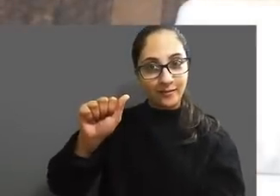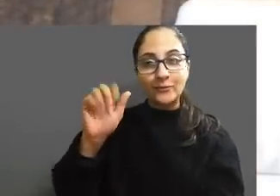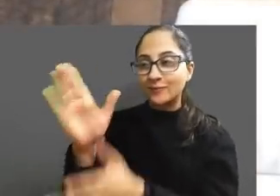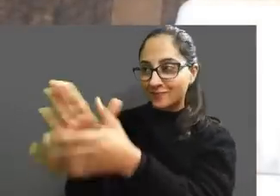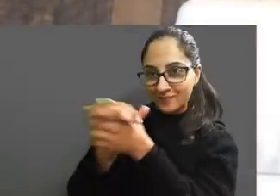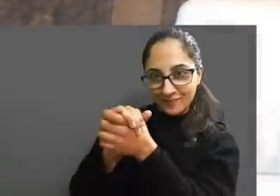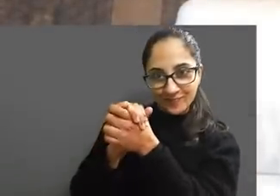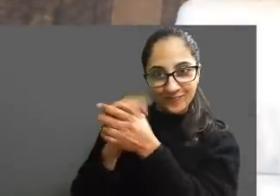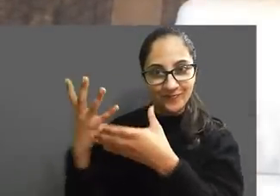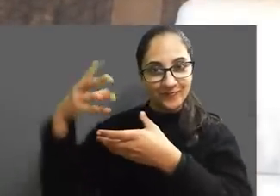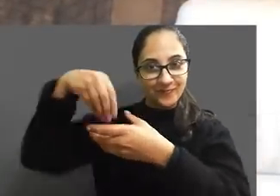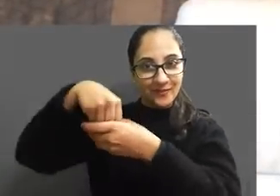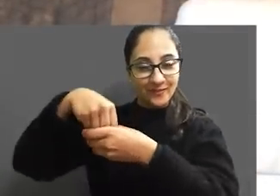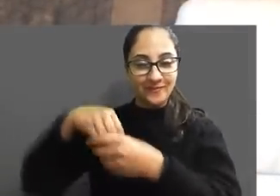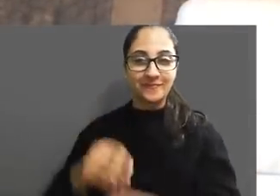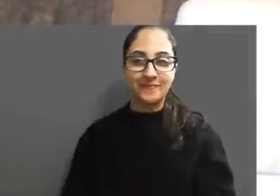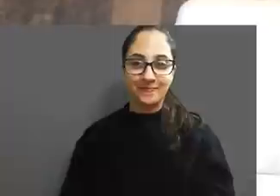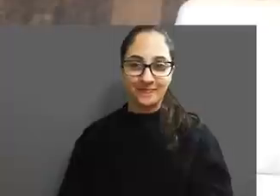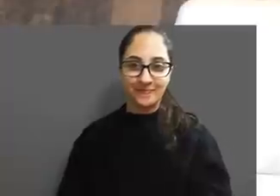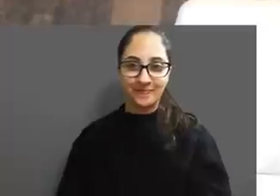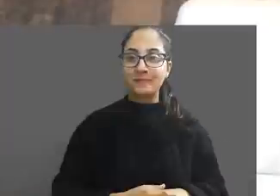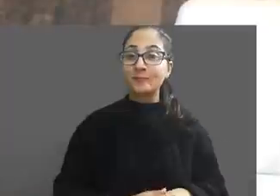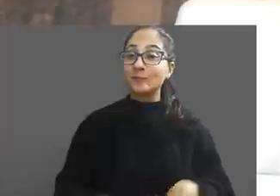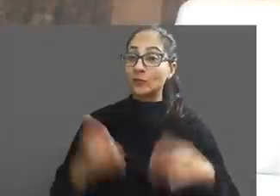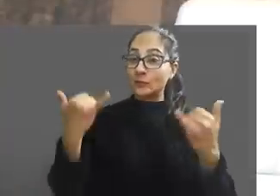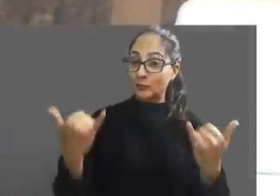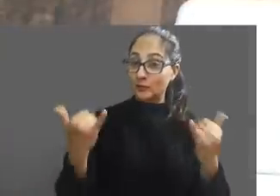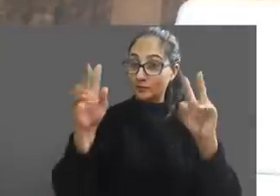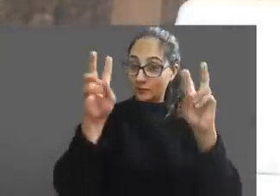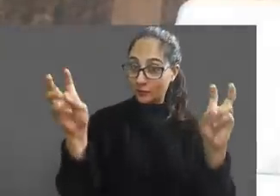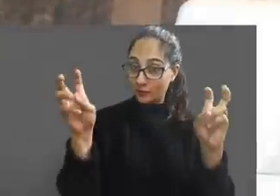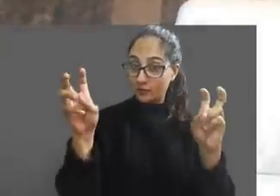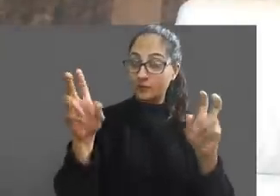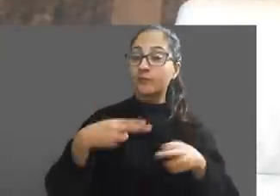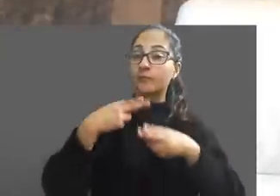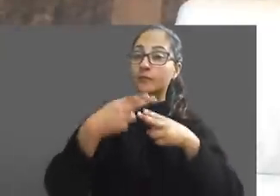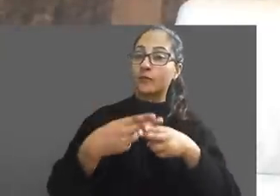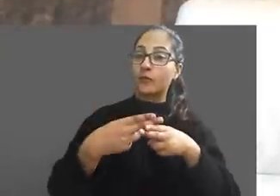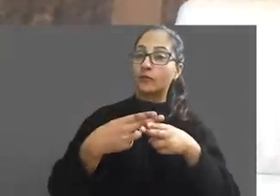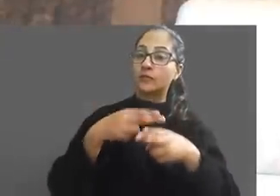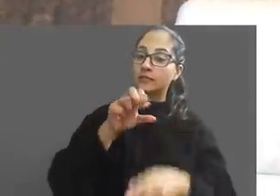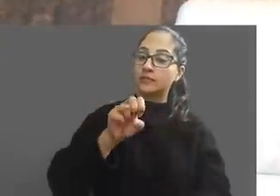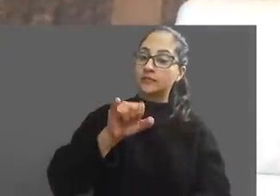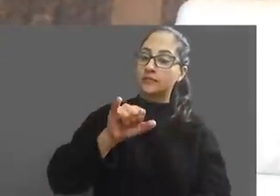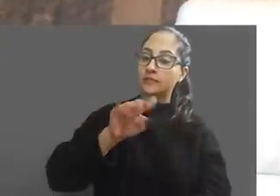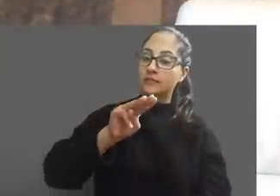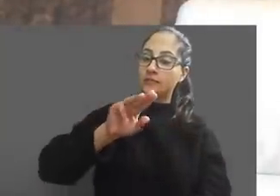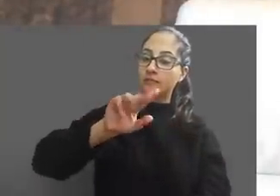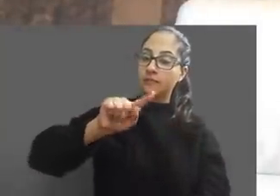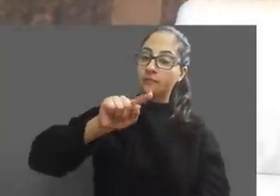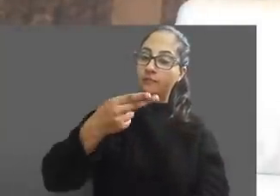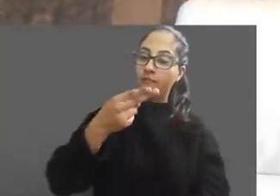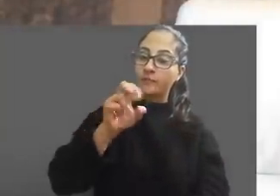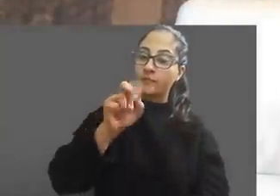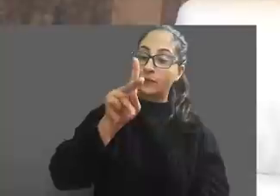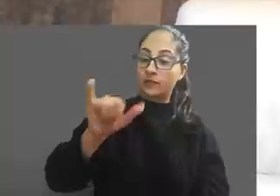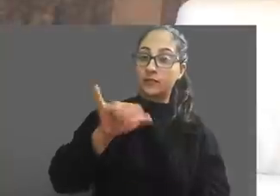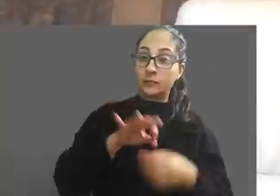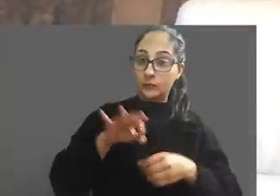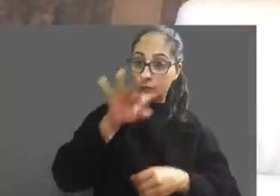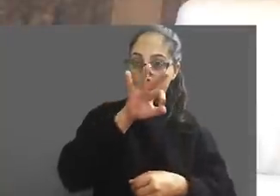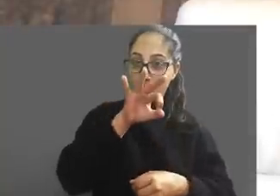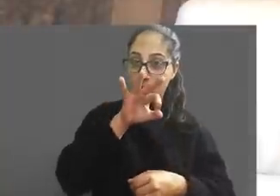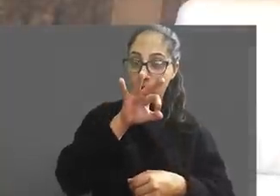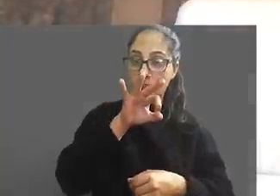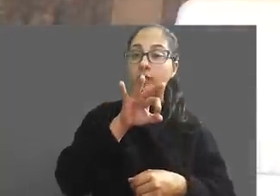tonight. I'm so excited for tonight's episode entitled A Symphony of the Soul, as we explore devotional